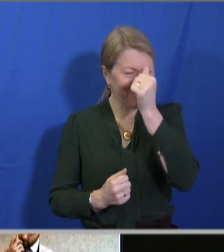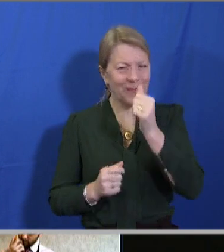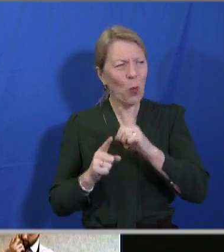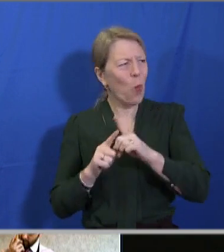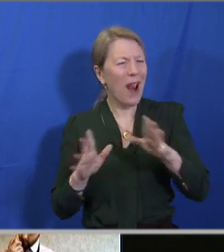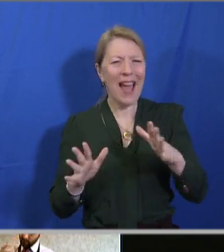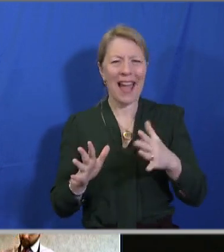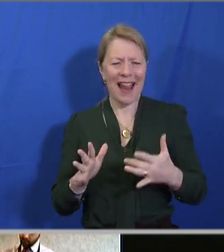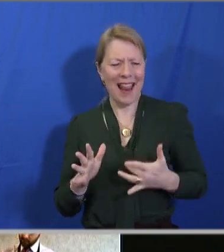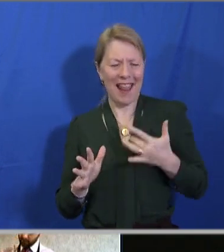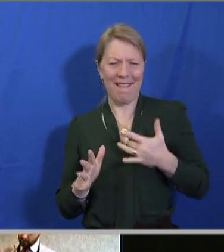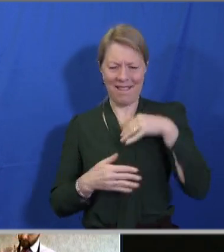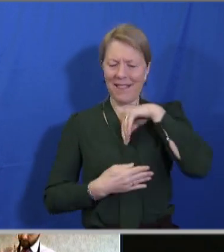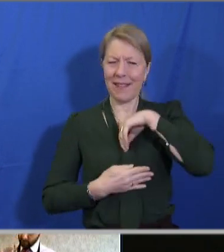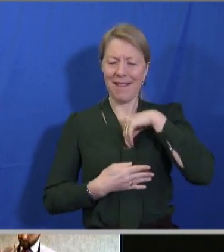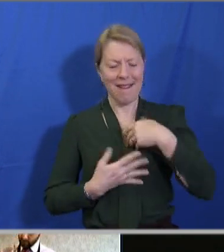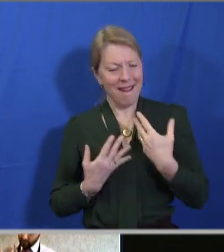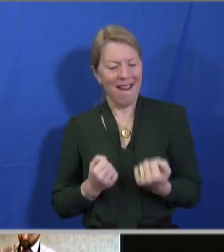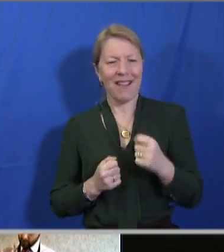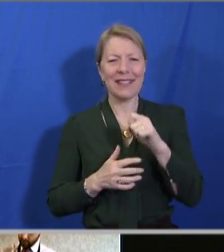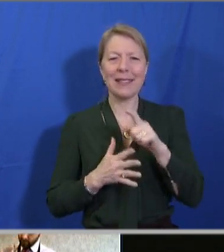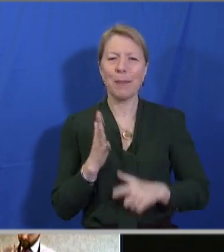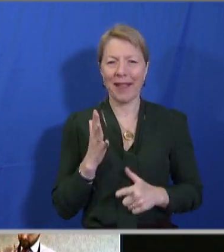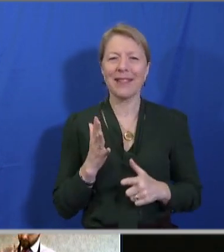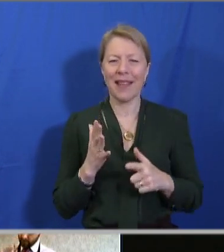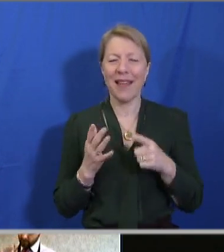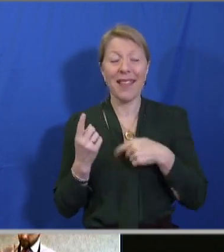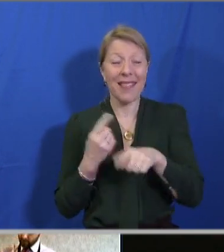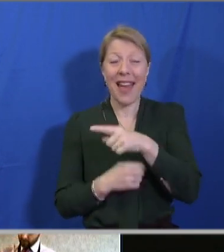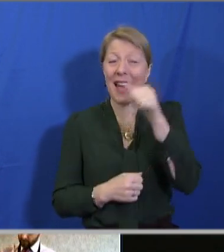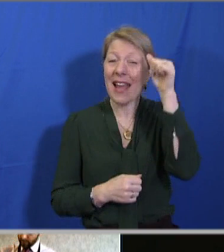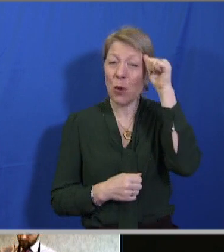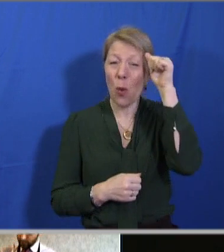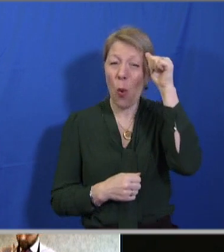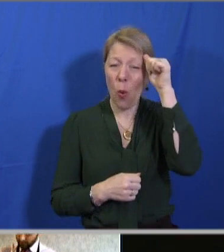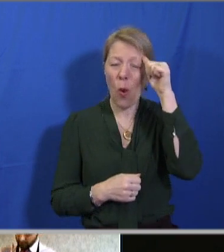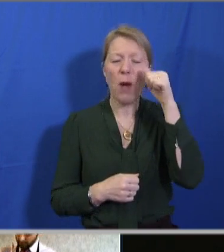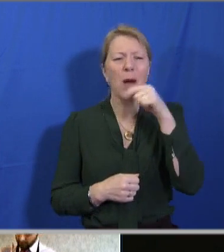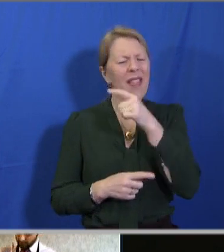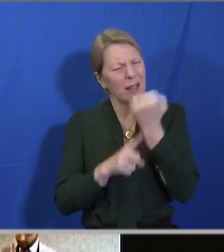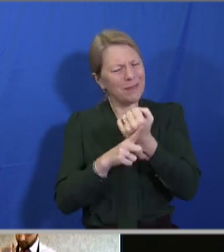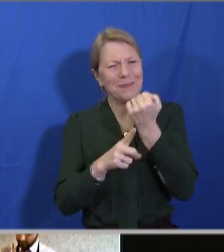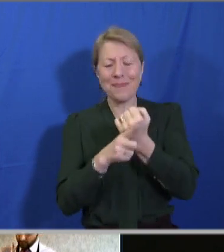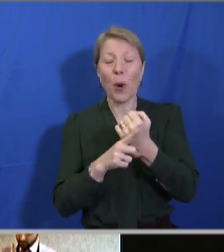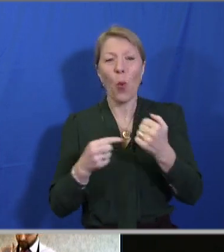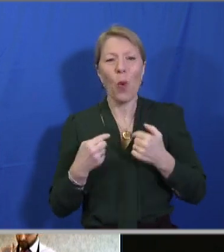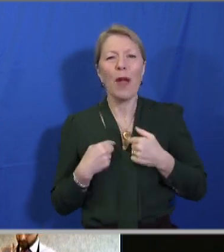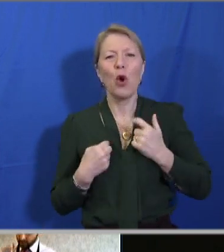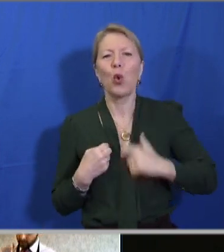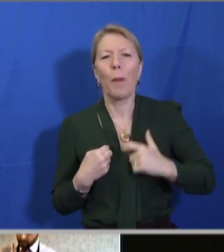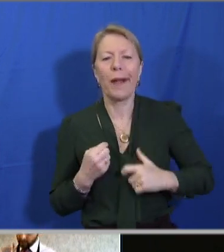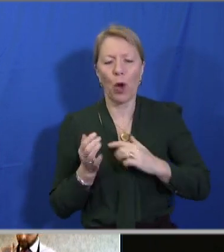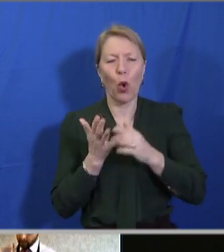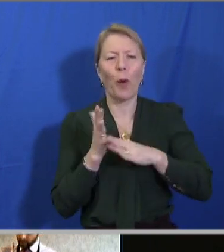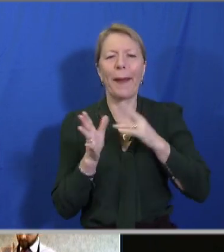on the person first and their condition or disability second, and actually furthering the rights of disabled people in Northern